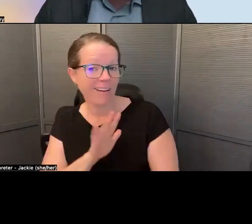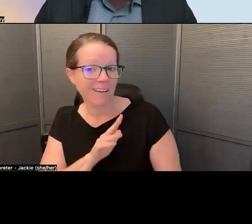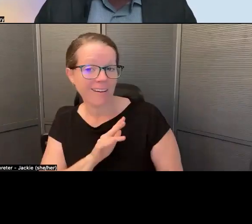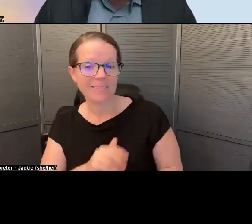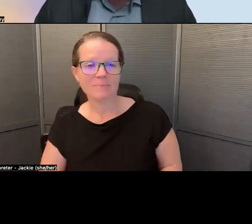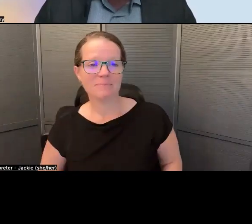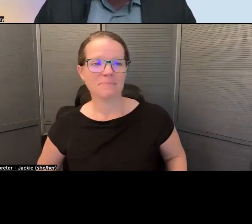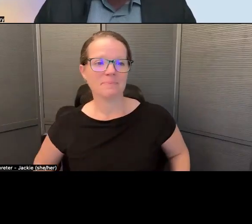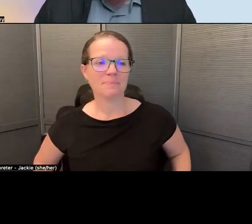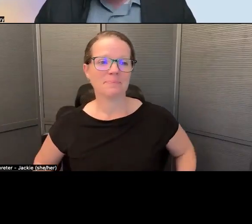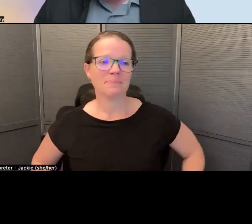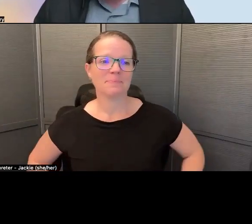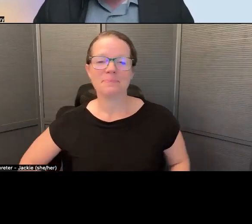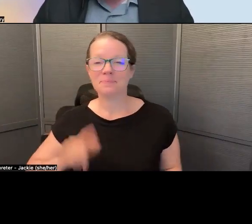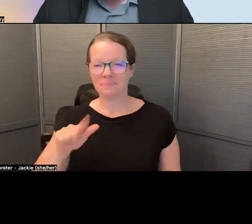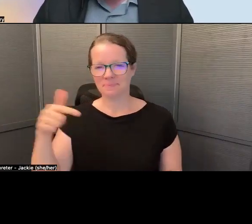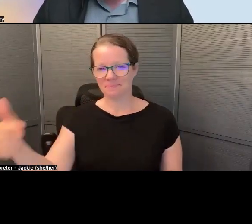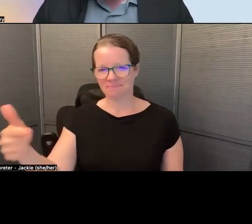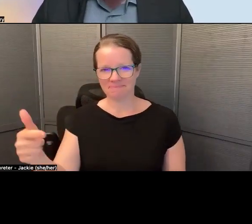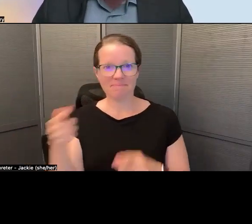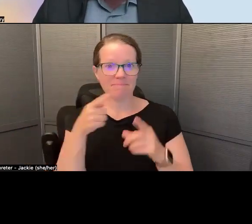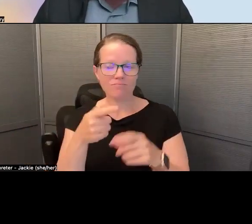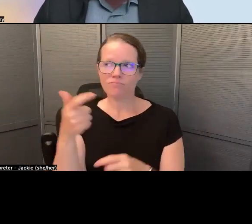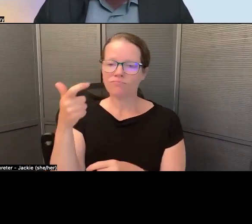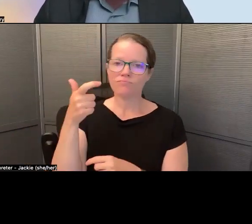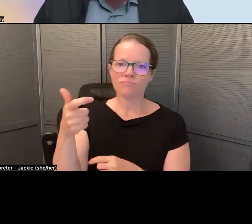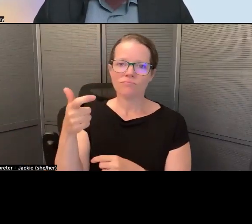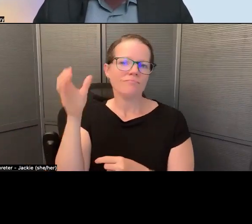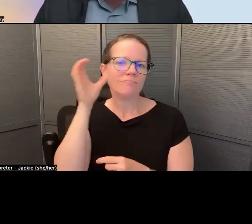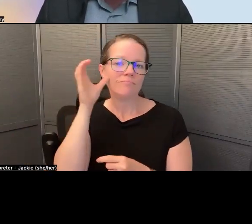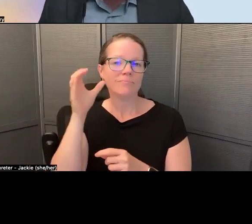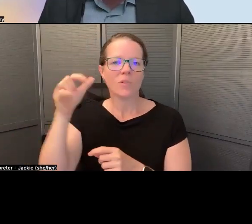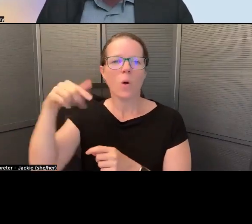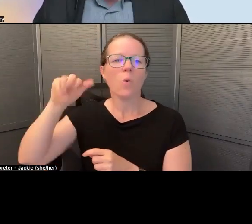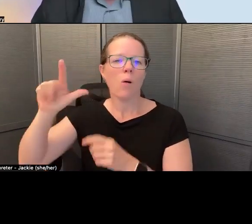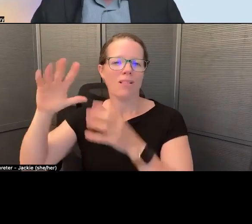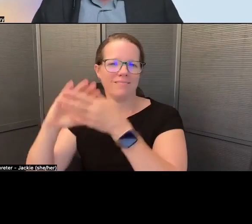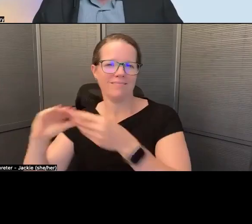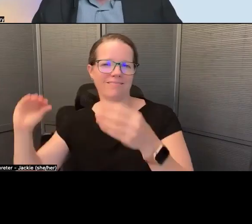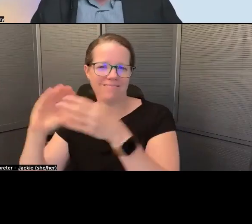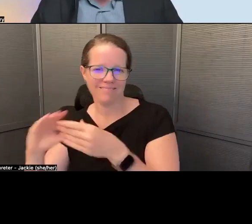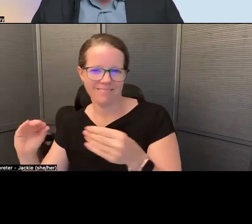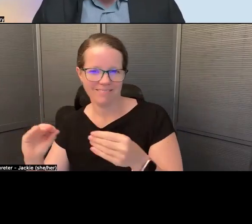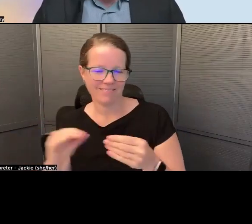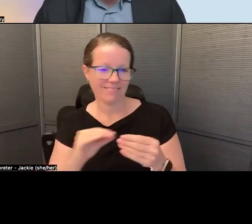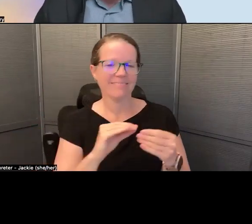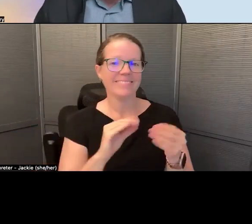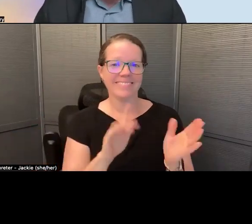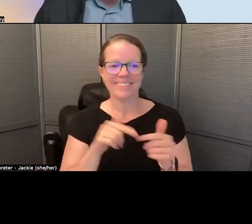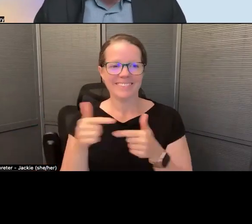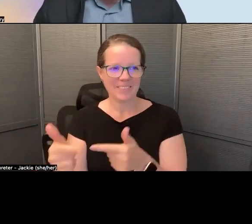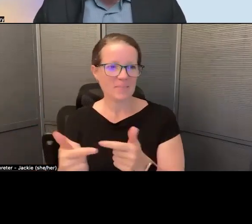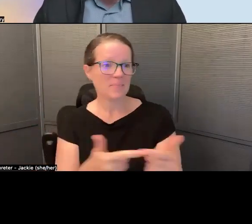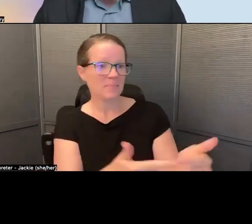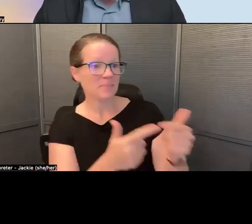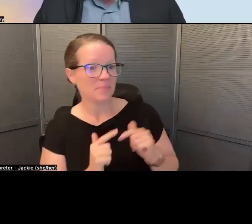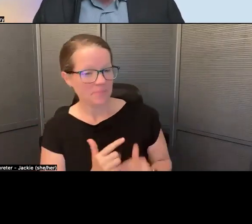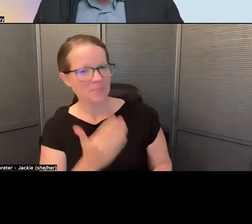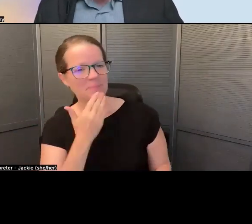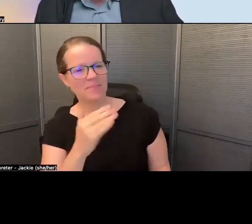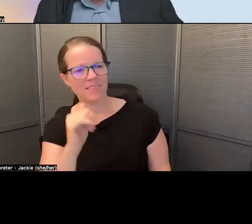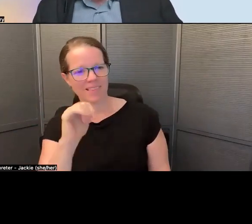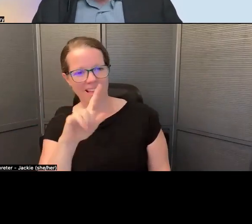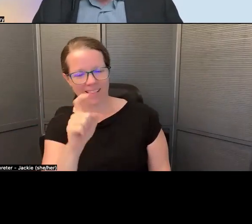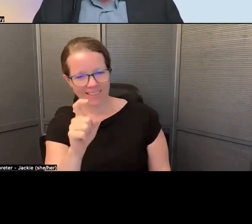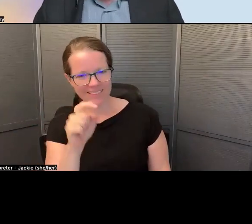I'll pass on to the next presenter for you to hear about the qualitative results. Thank you so much, Alex.